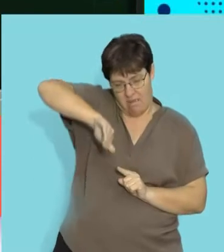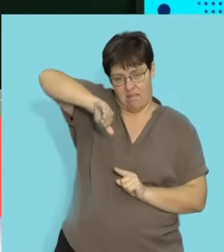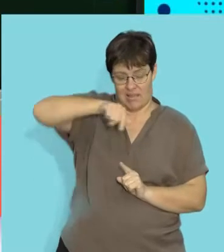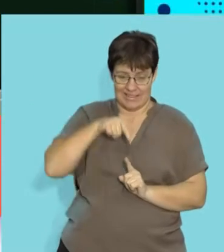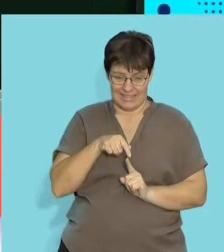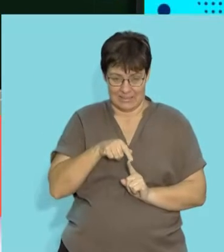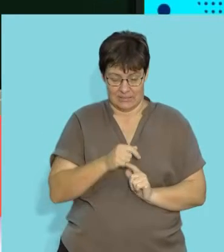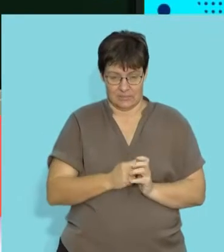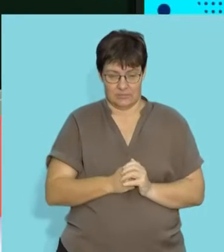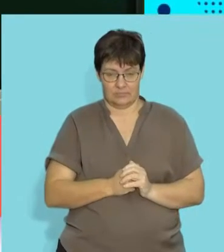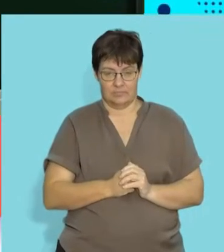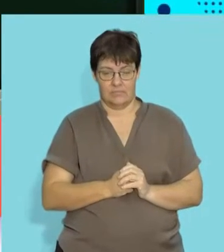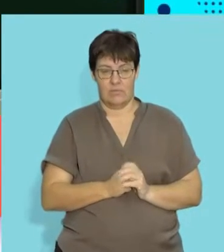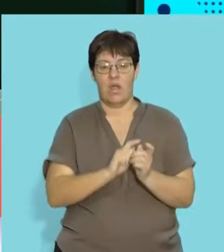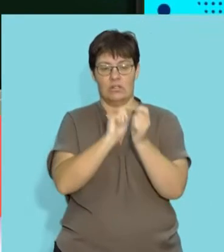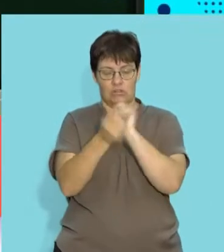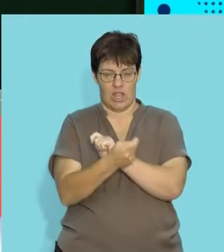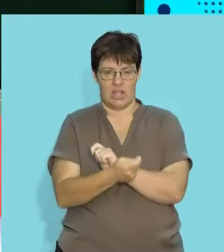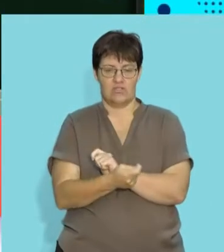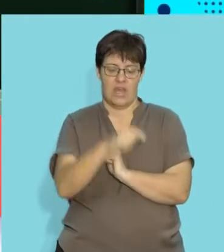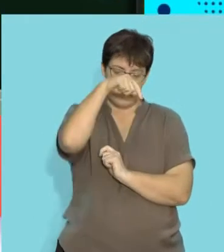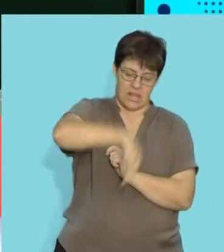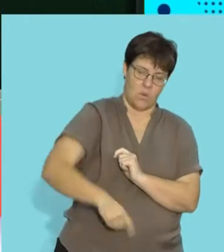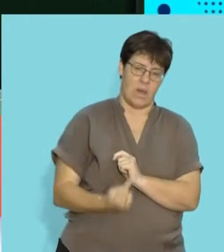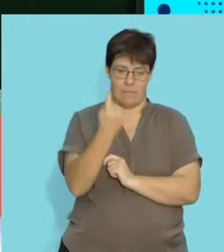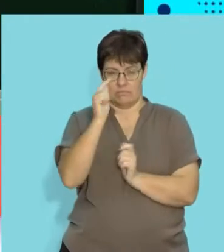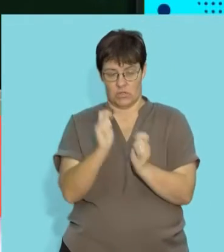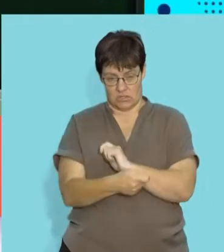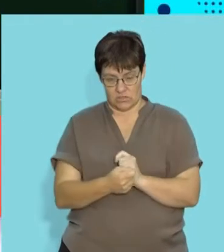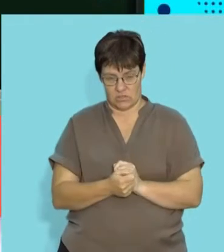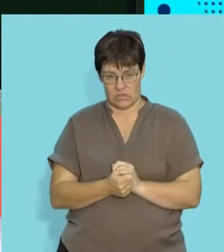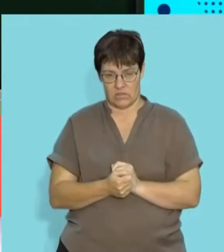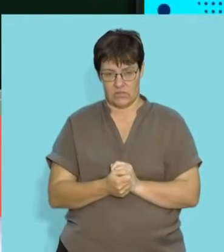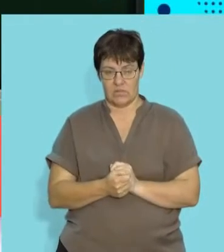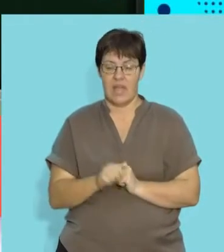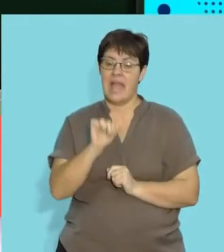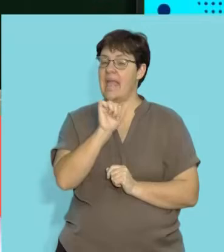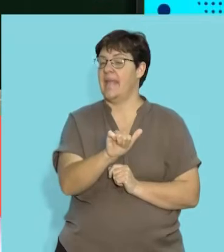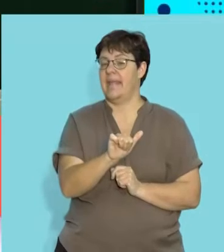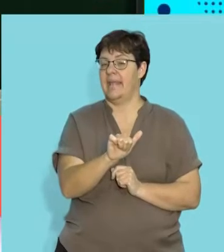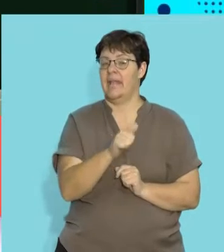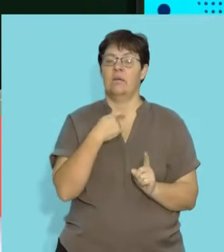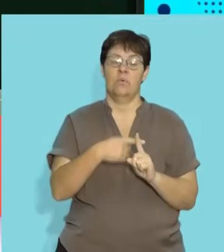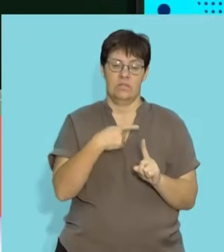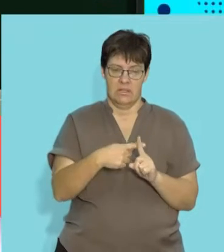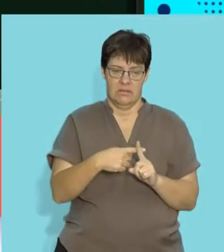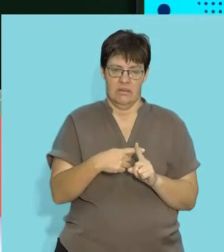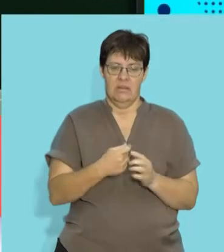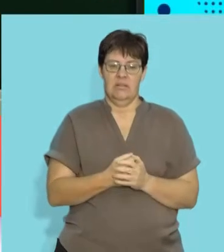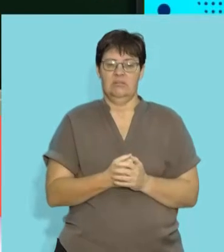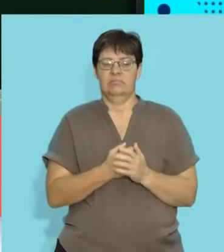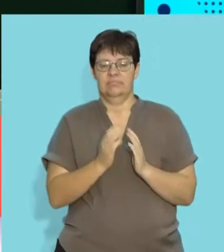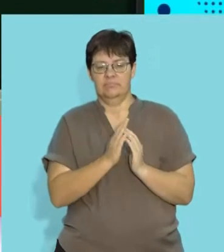like that. So the turning point will be where it is just turning to change the direction. Normally when A